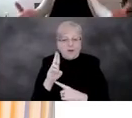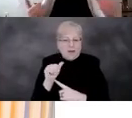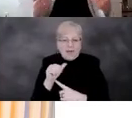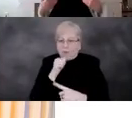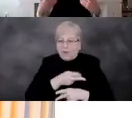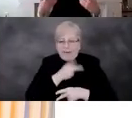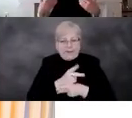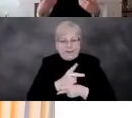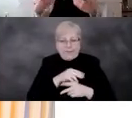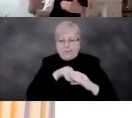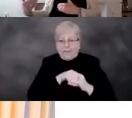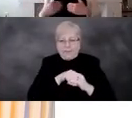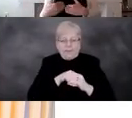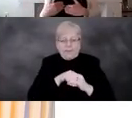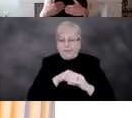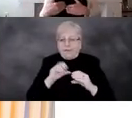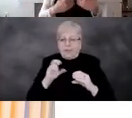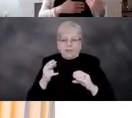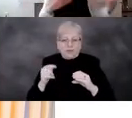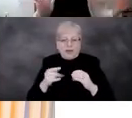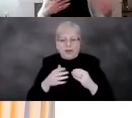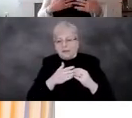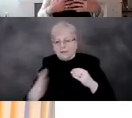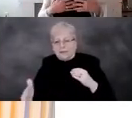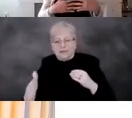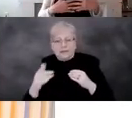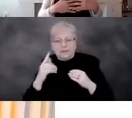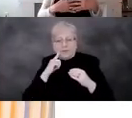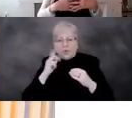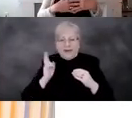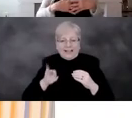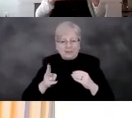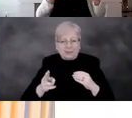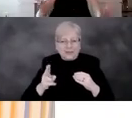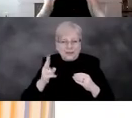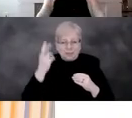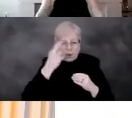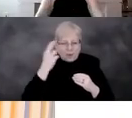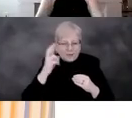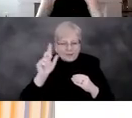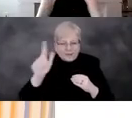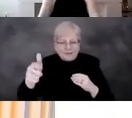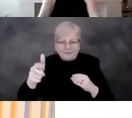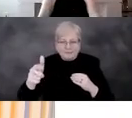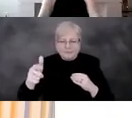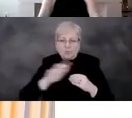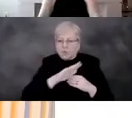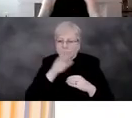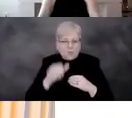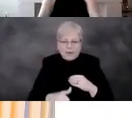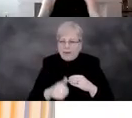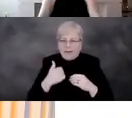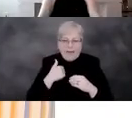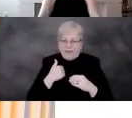historical purposes archive and no longer, uh, no longer present the annual meeting.